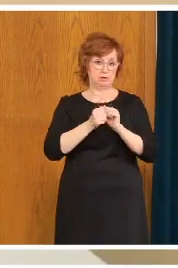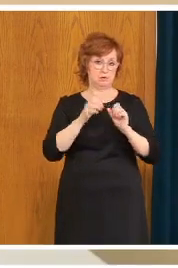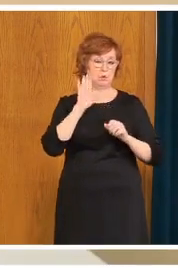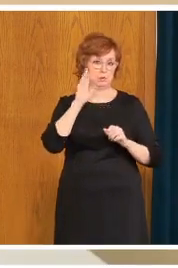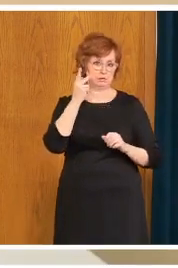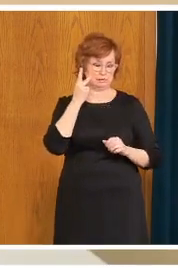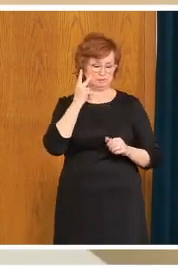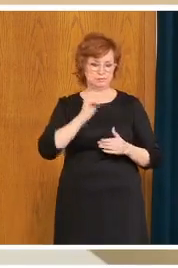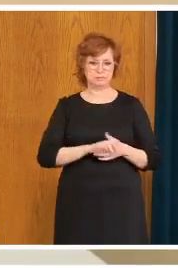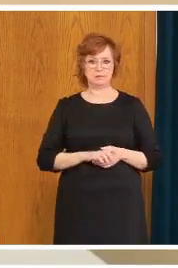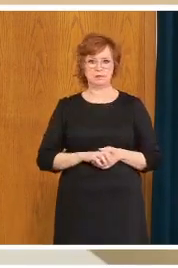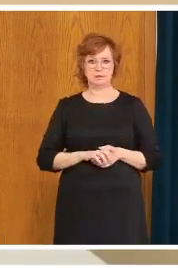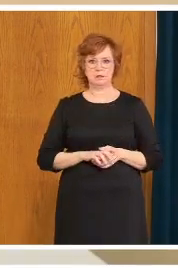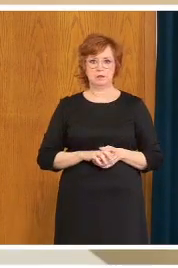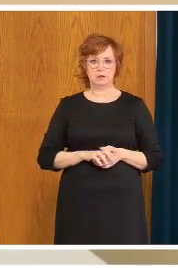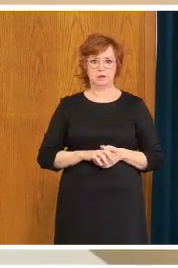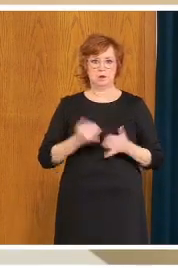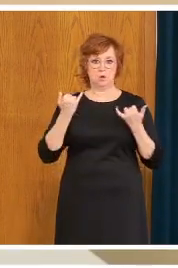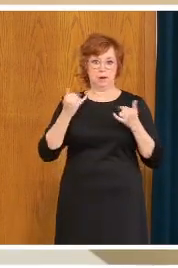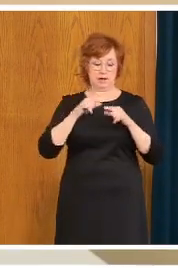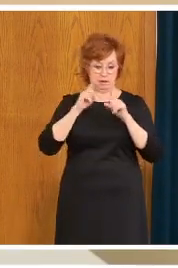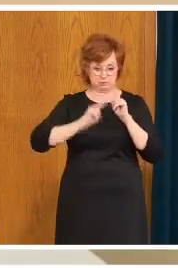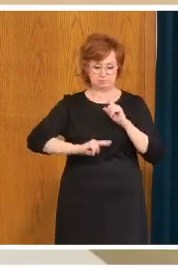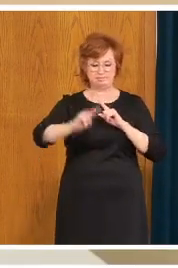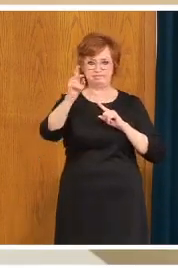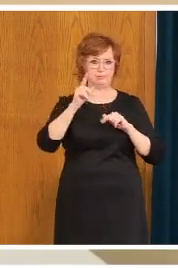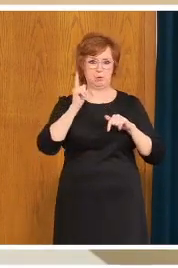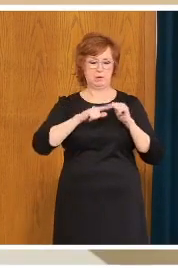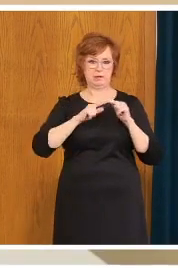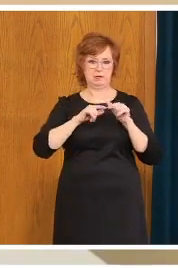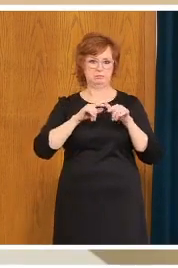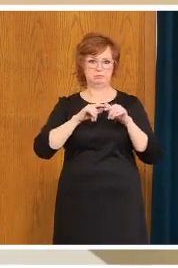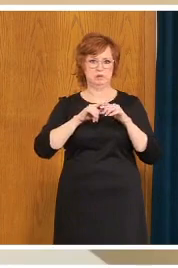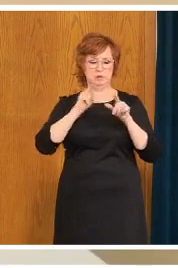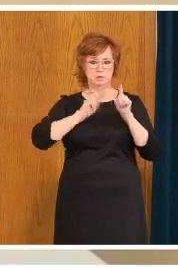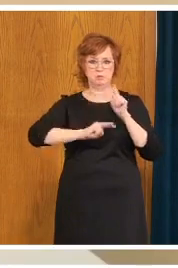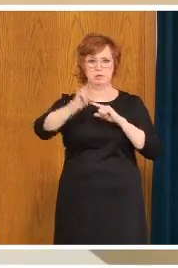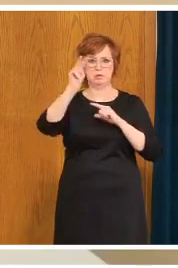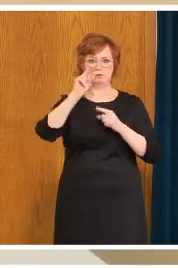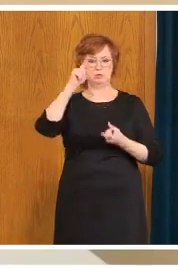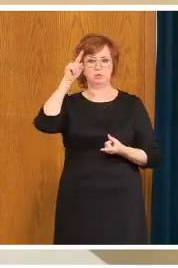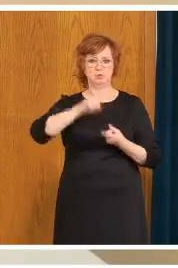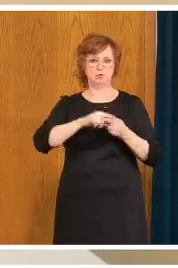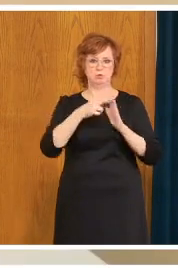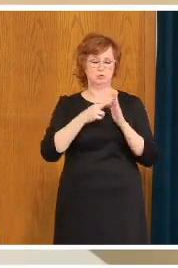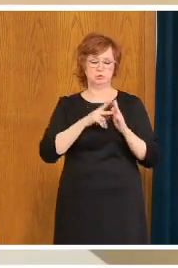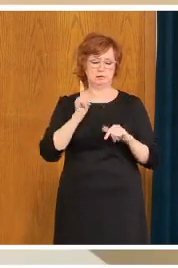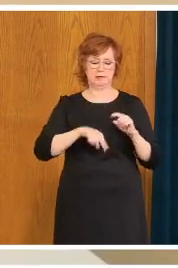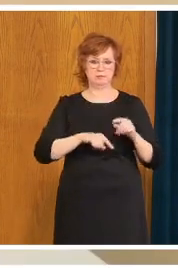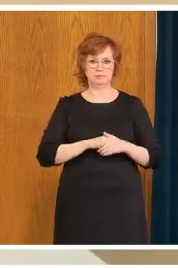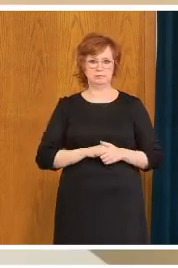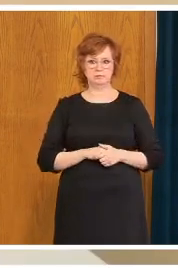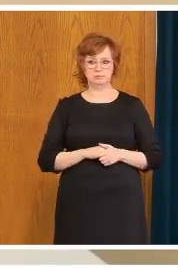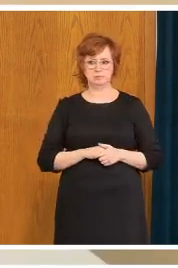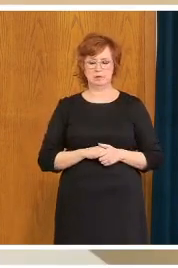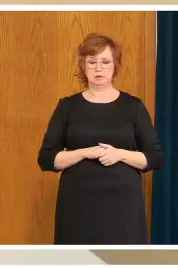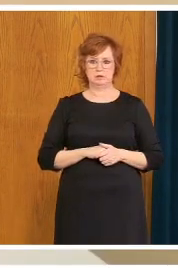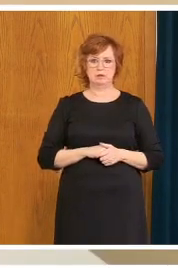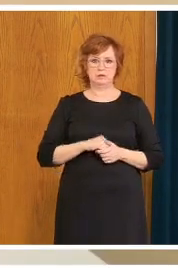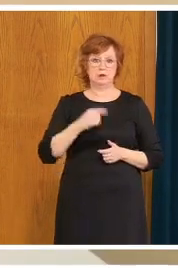before that, I don't think we can relax measures significantly. In fact, unfortunately, not just in